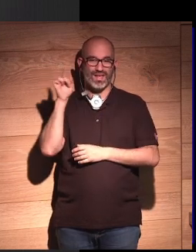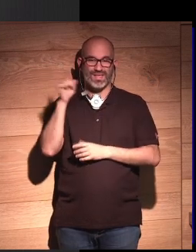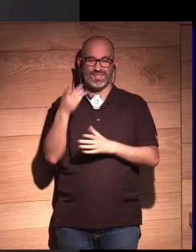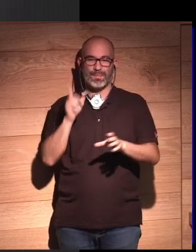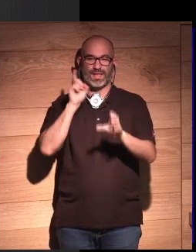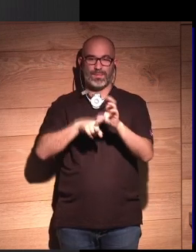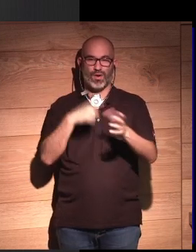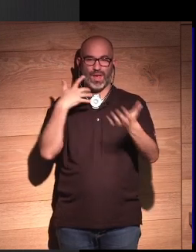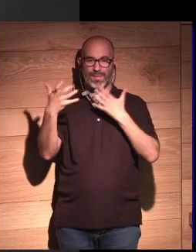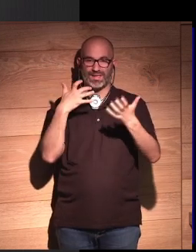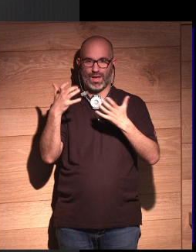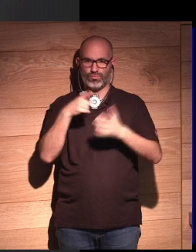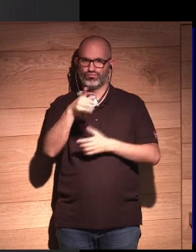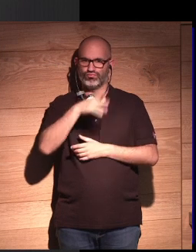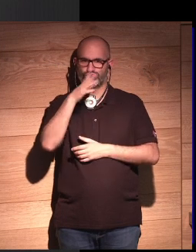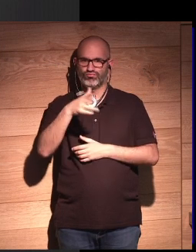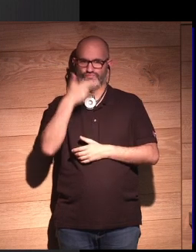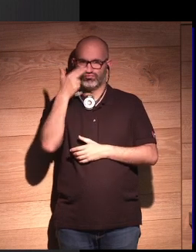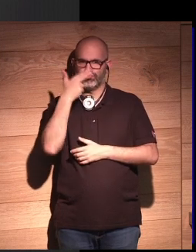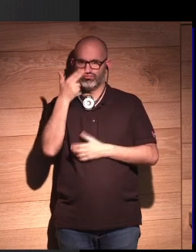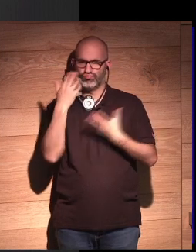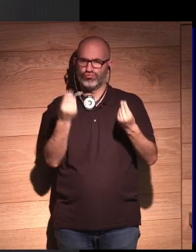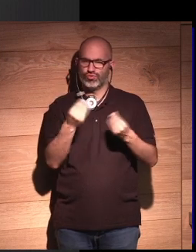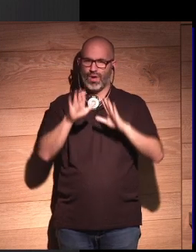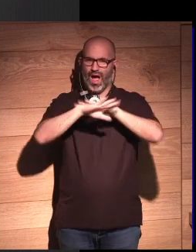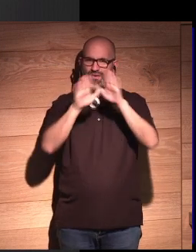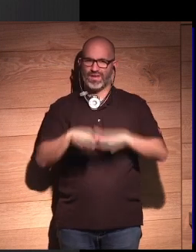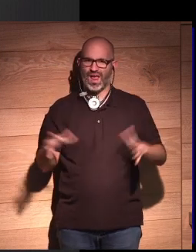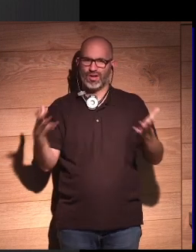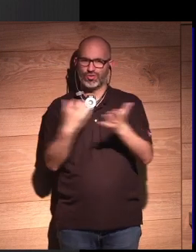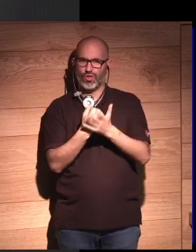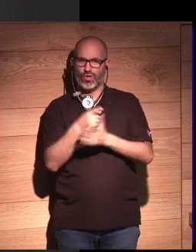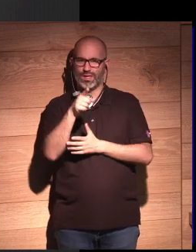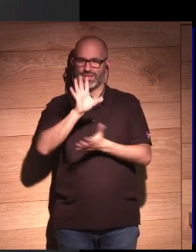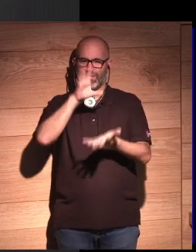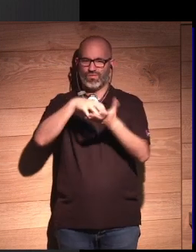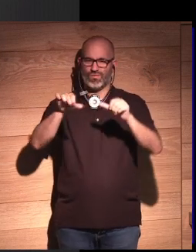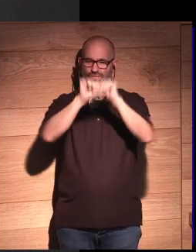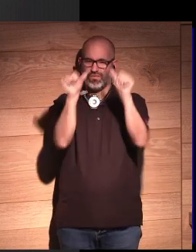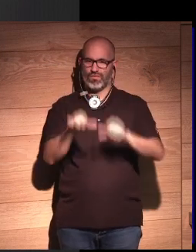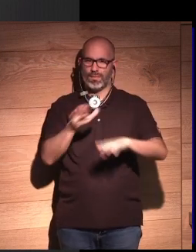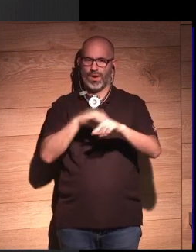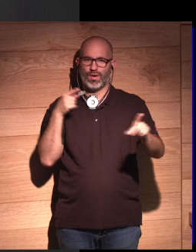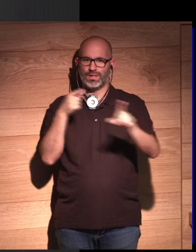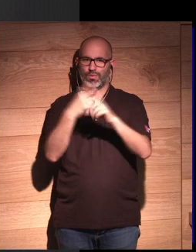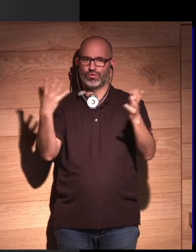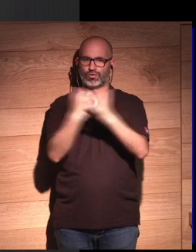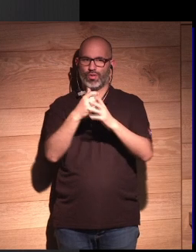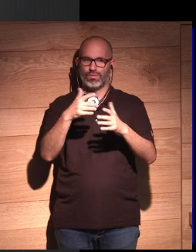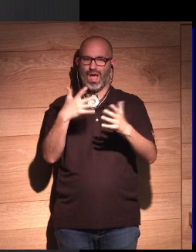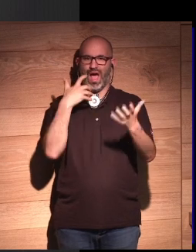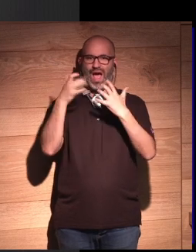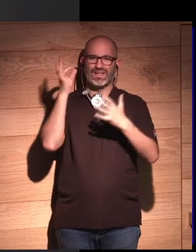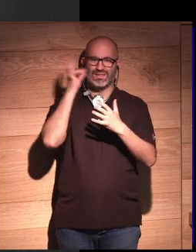this medium draw the interest and the practice of women artists, filmmakers, journalists. They all came